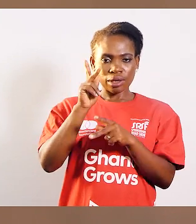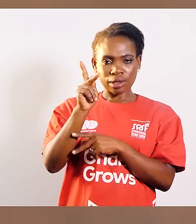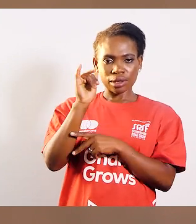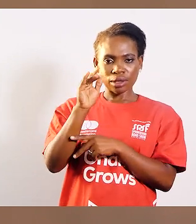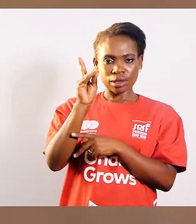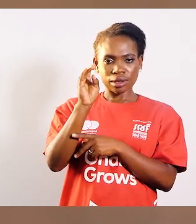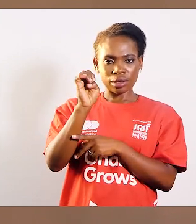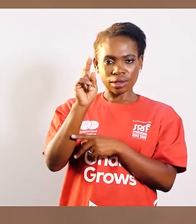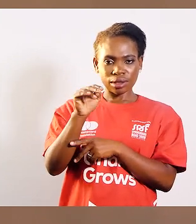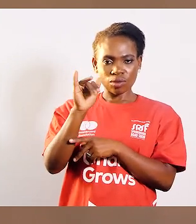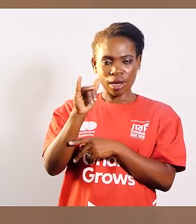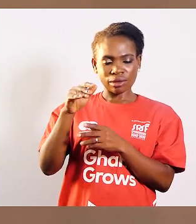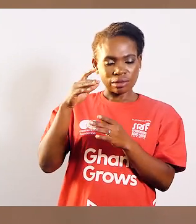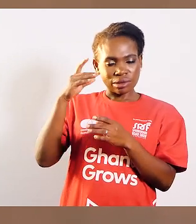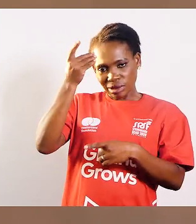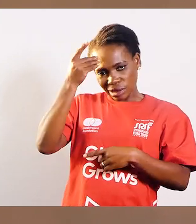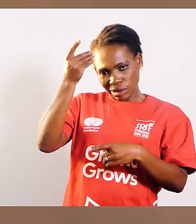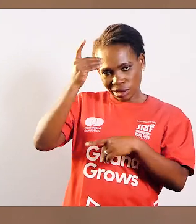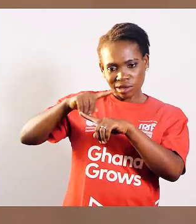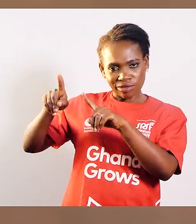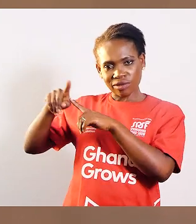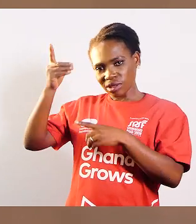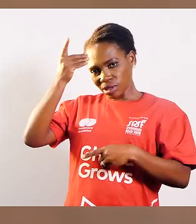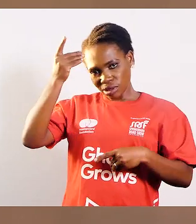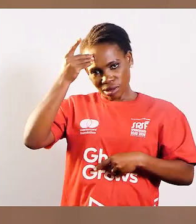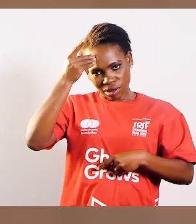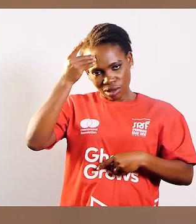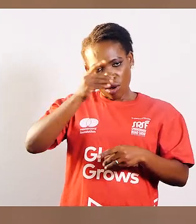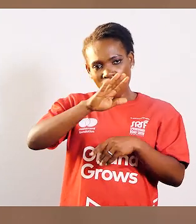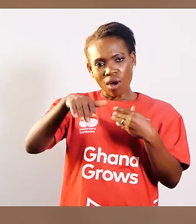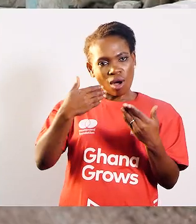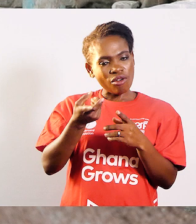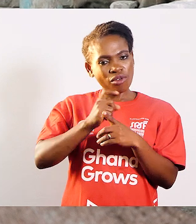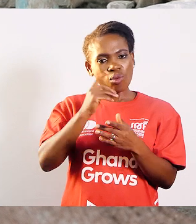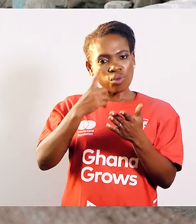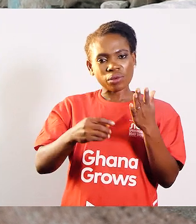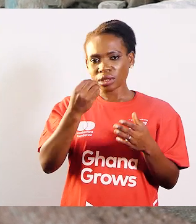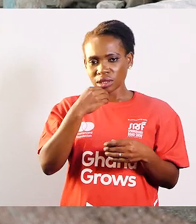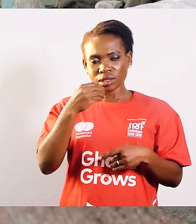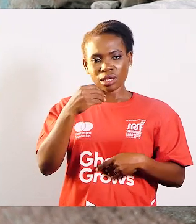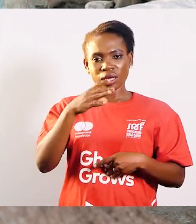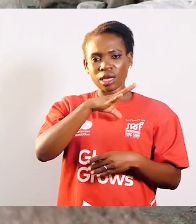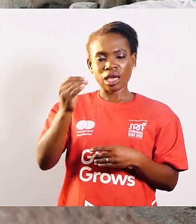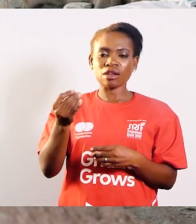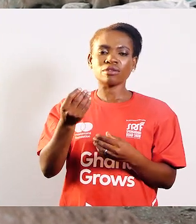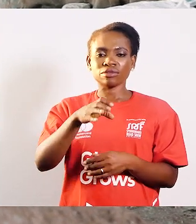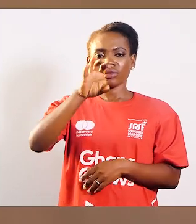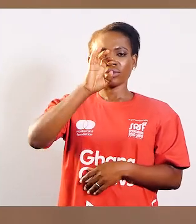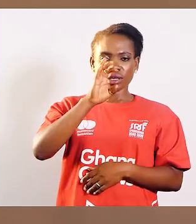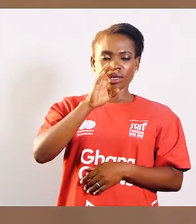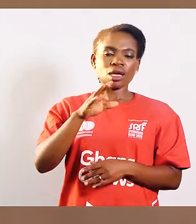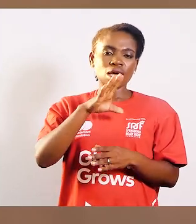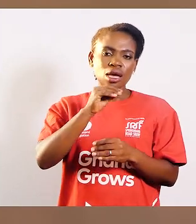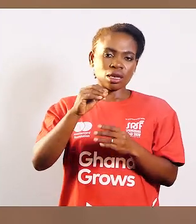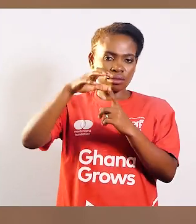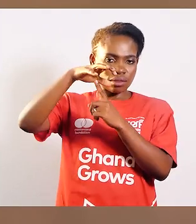related diseases and all those things. And it has to come, they all come from what we eat and drink. Right. And what we eat, mushroom is one